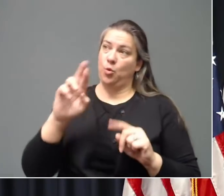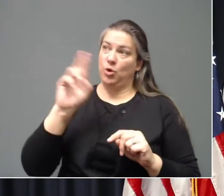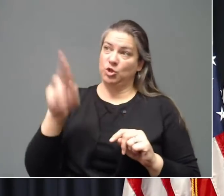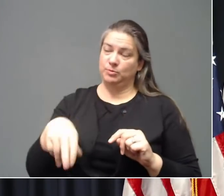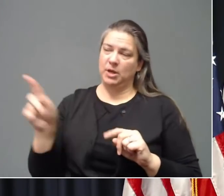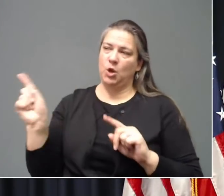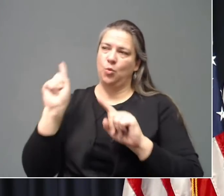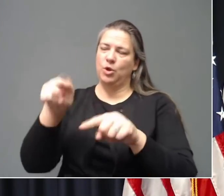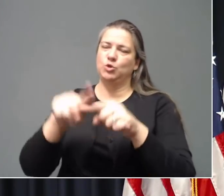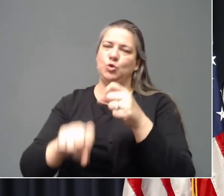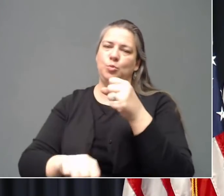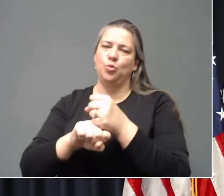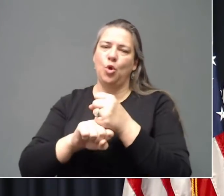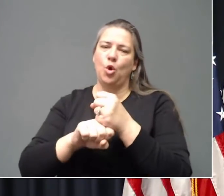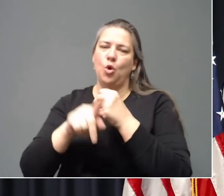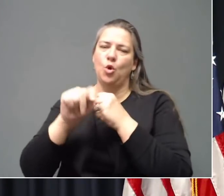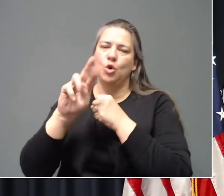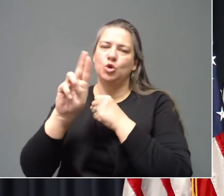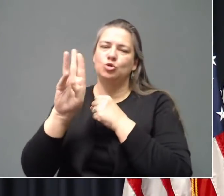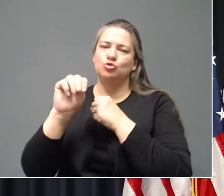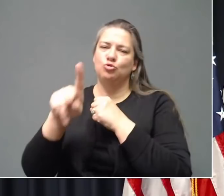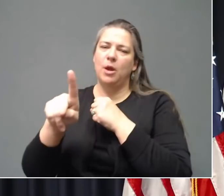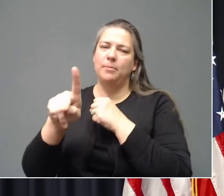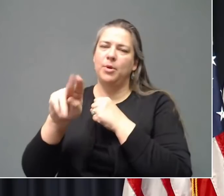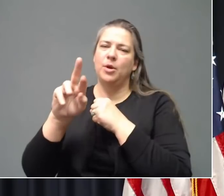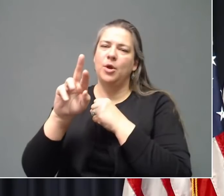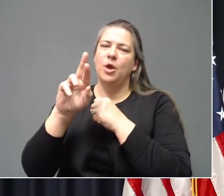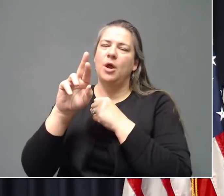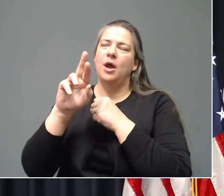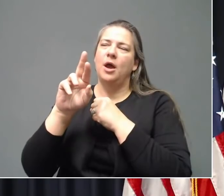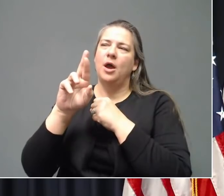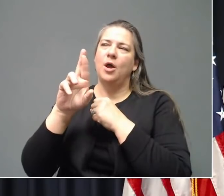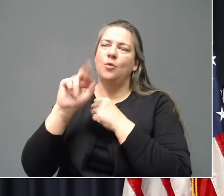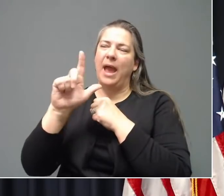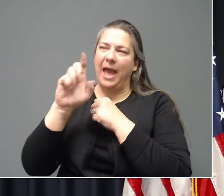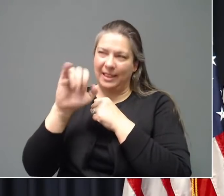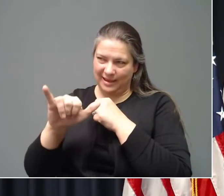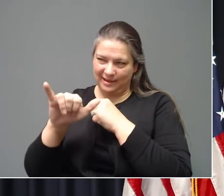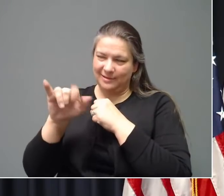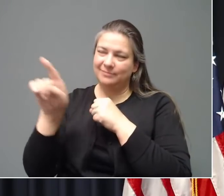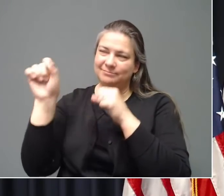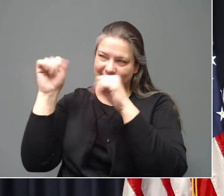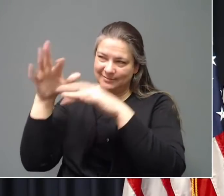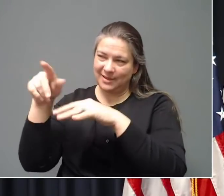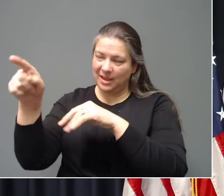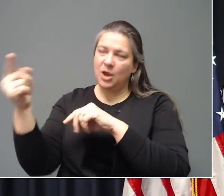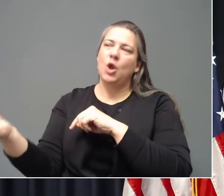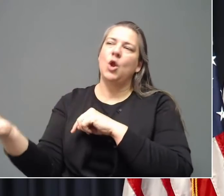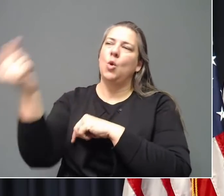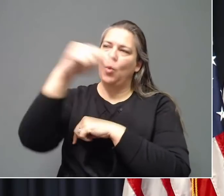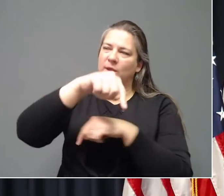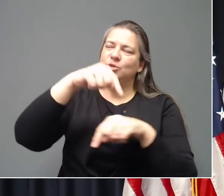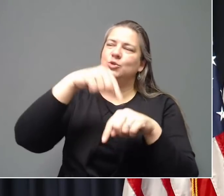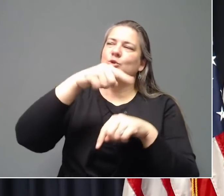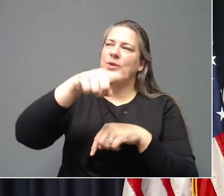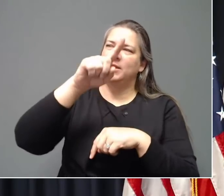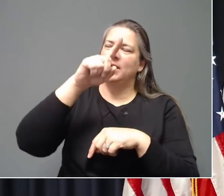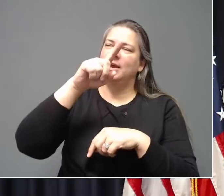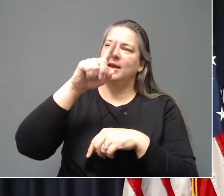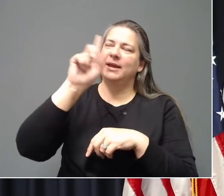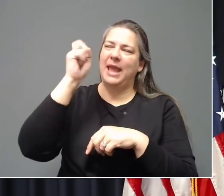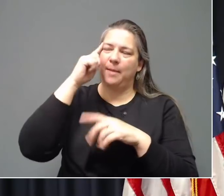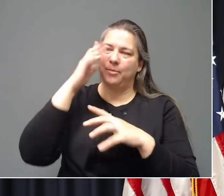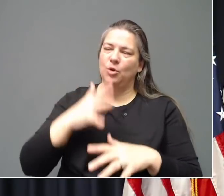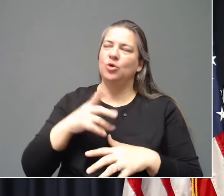that devolved into the riot at the U.S. Capitol. This public official posted pictures of her and a large crowd at the rally on social